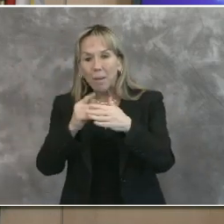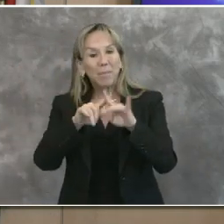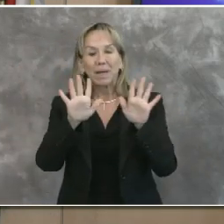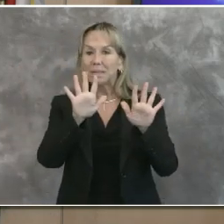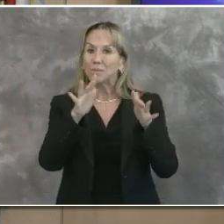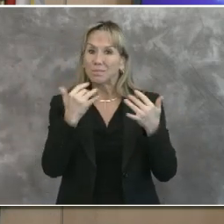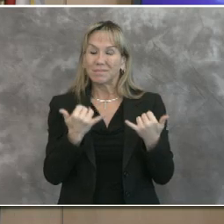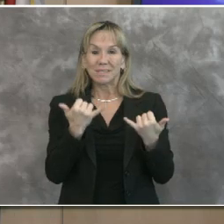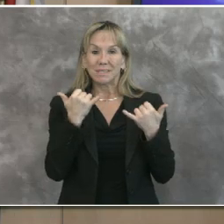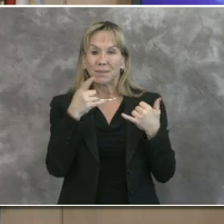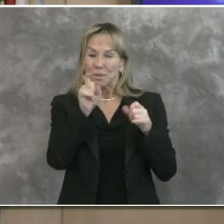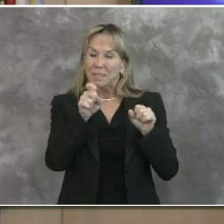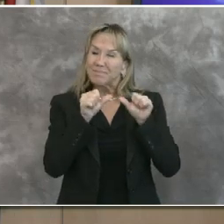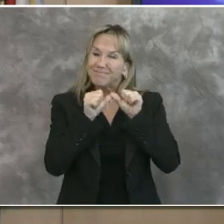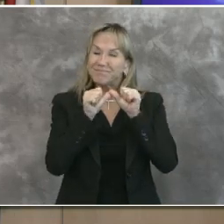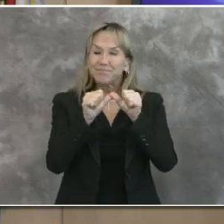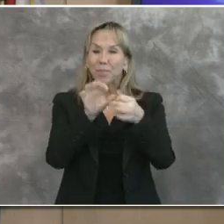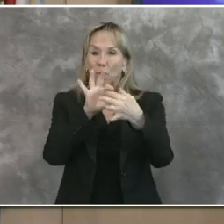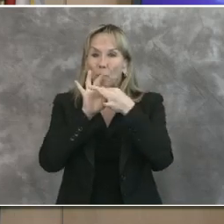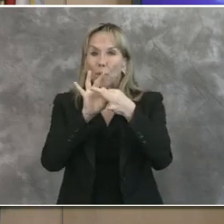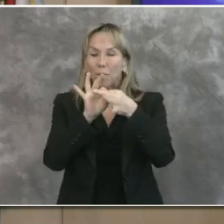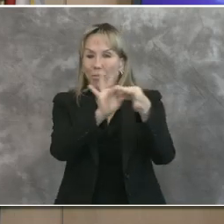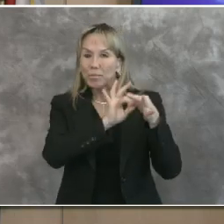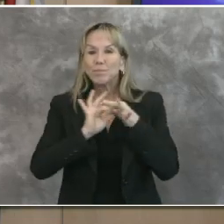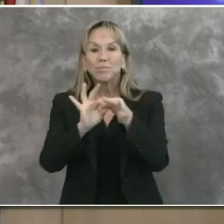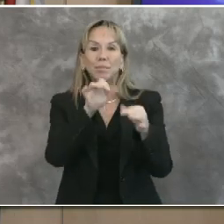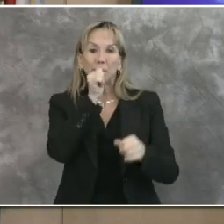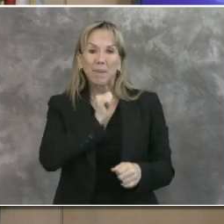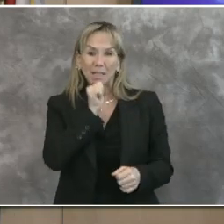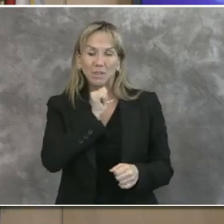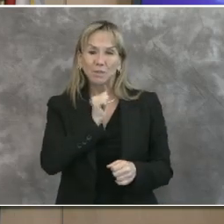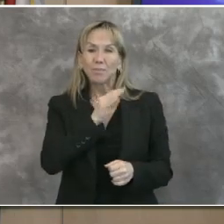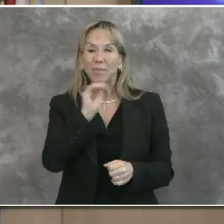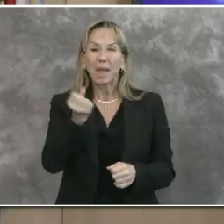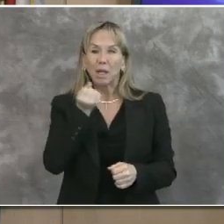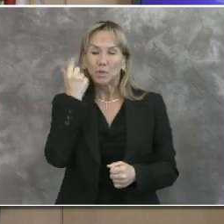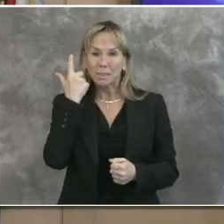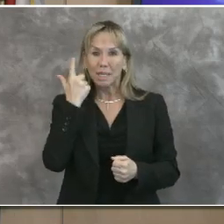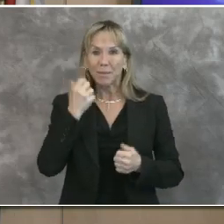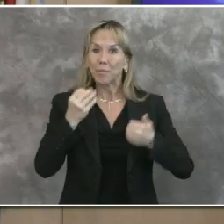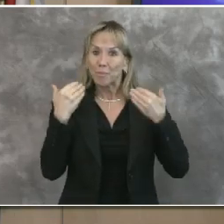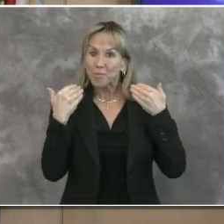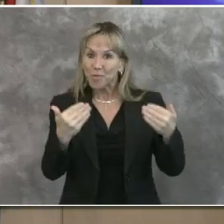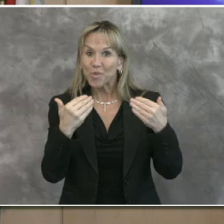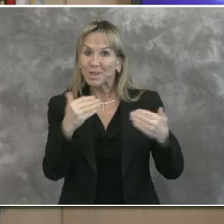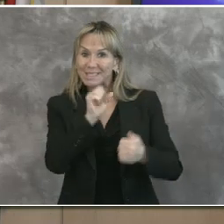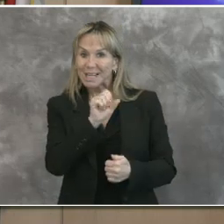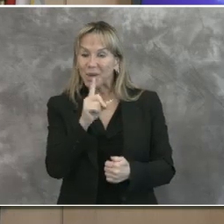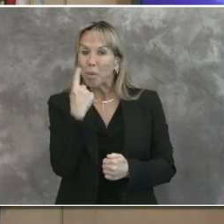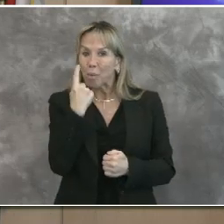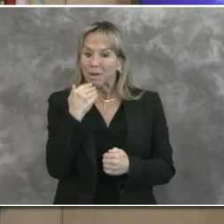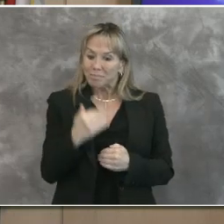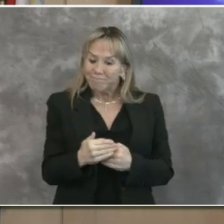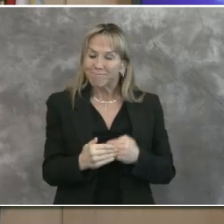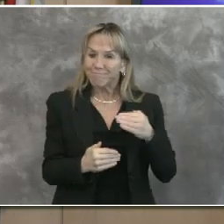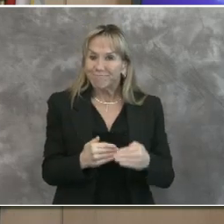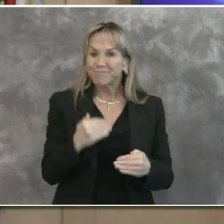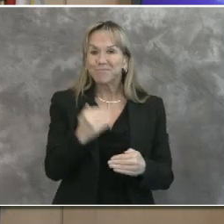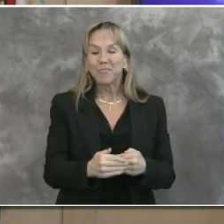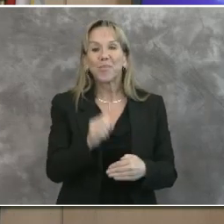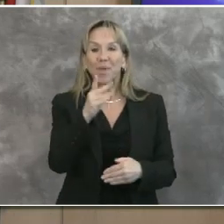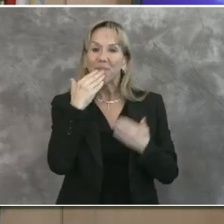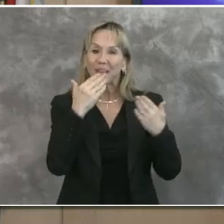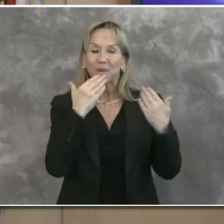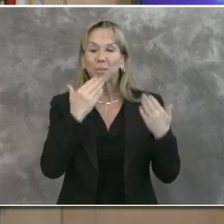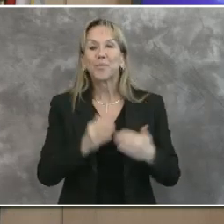continued cooperation, patience, and understanding. So let's move forward, San Diego, one step at a time. Thank